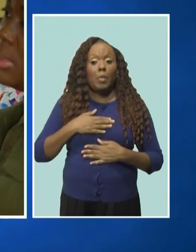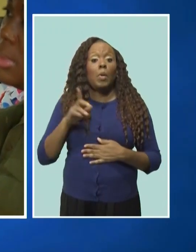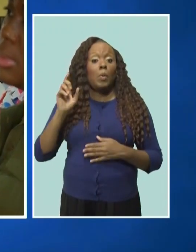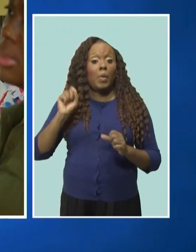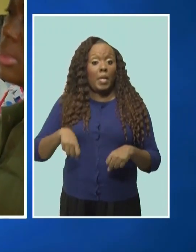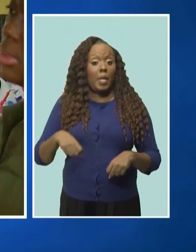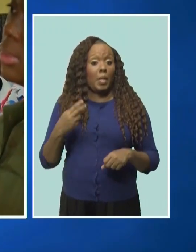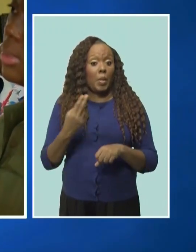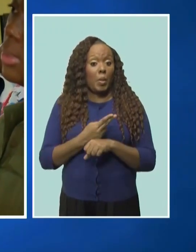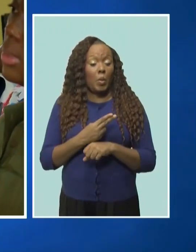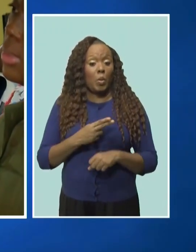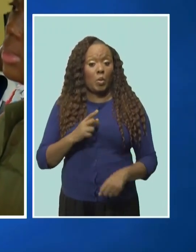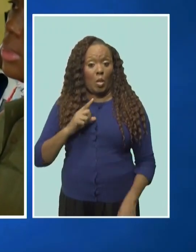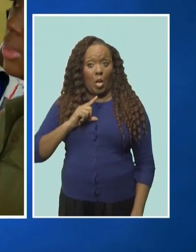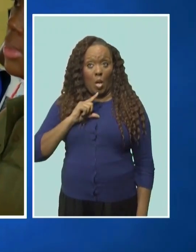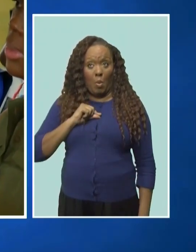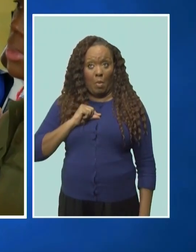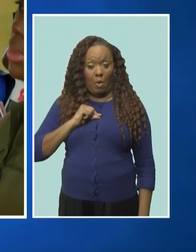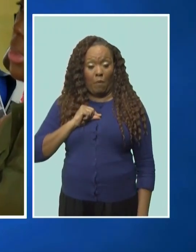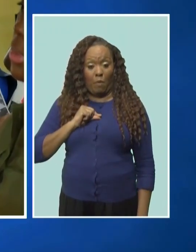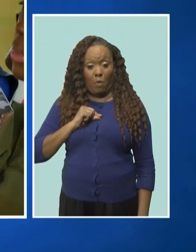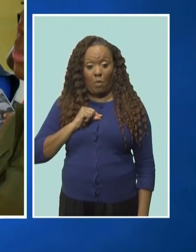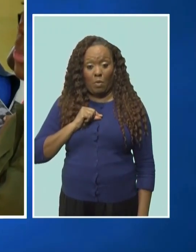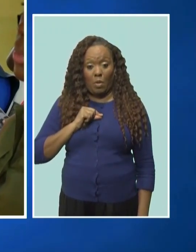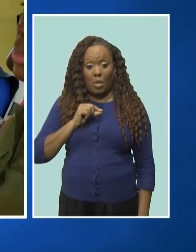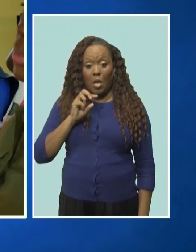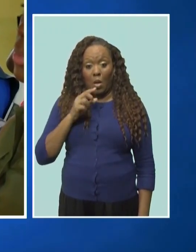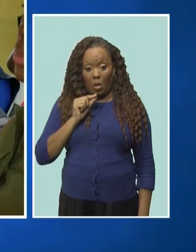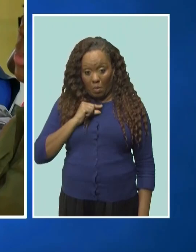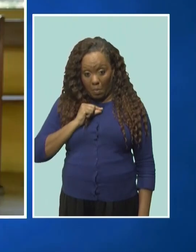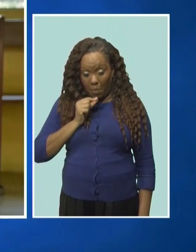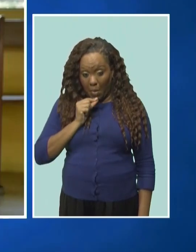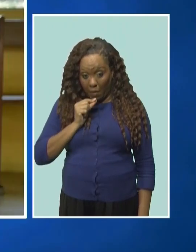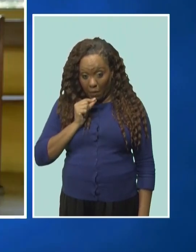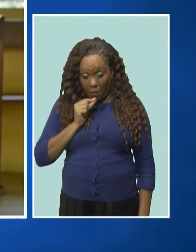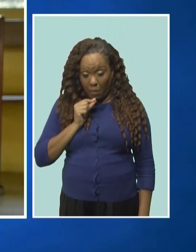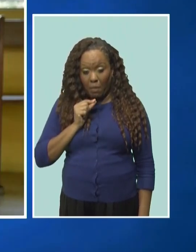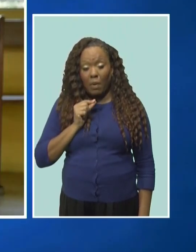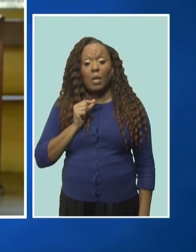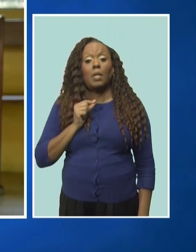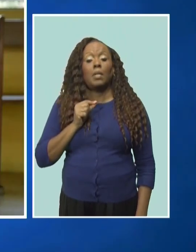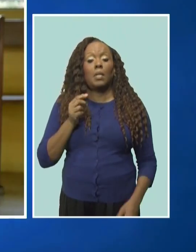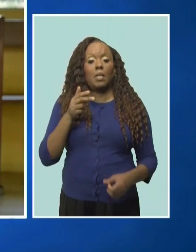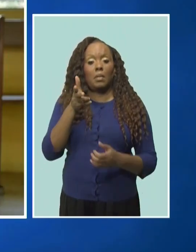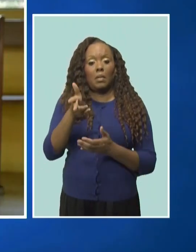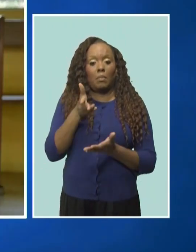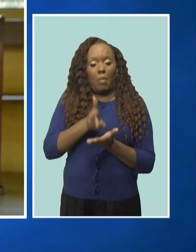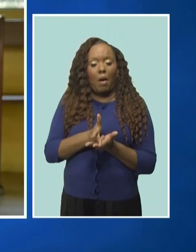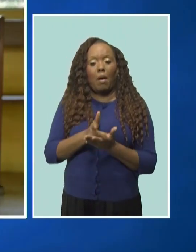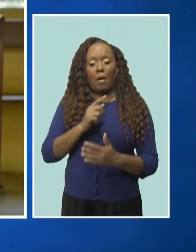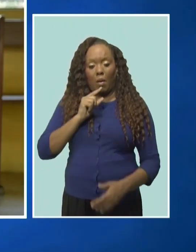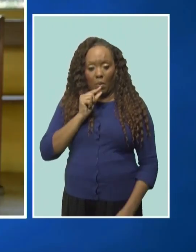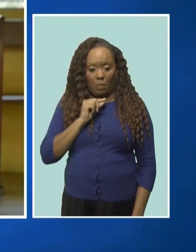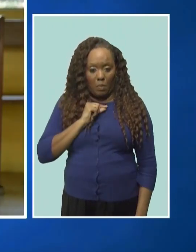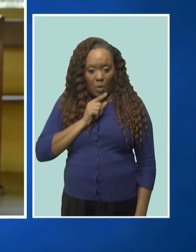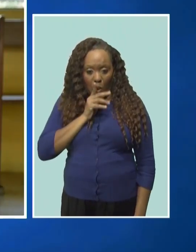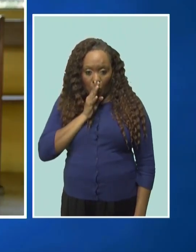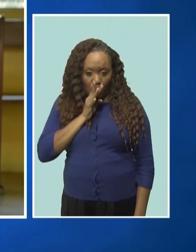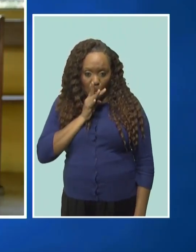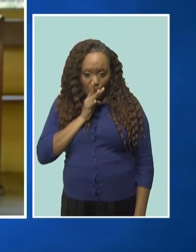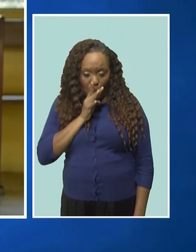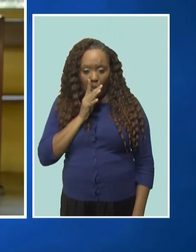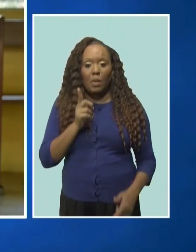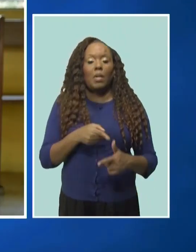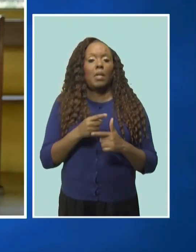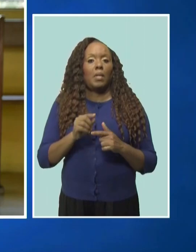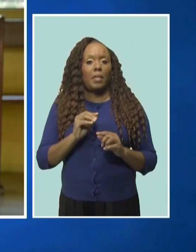microphone. If we park or something's happening, we have to park, talk on it, and then move off. Unless we are working with the Department of